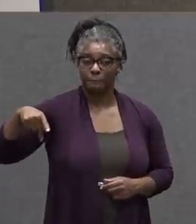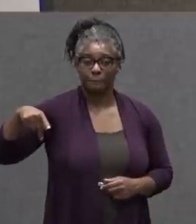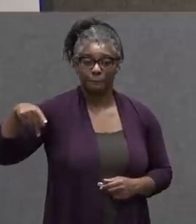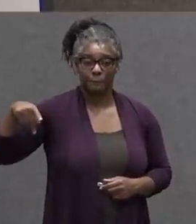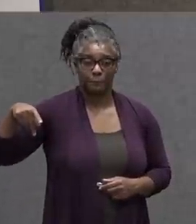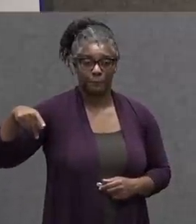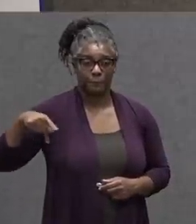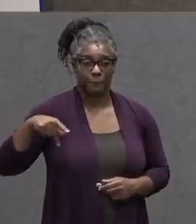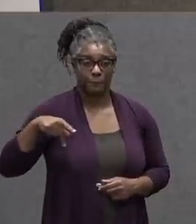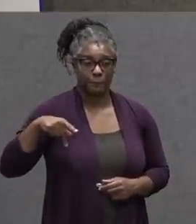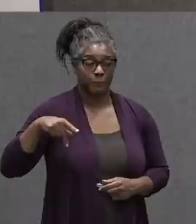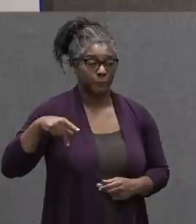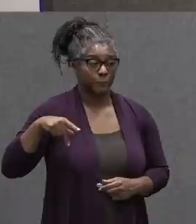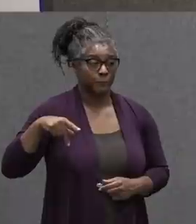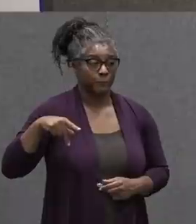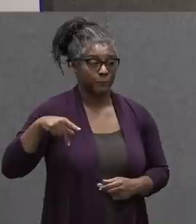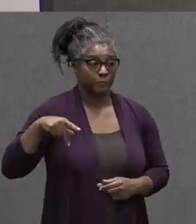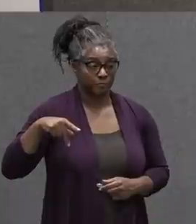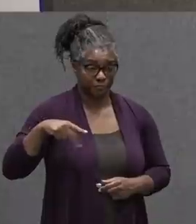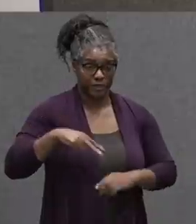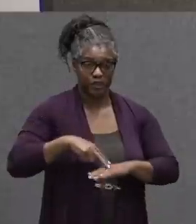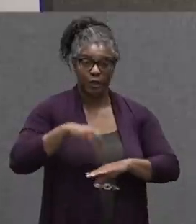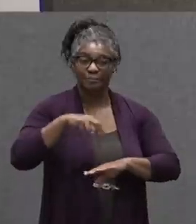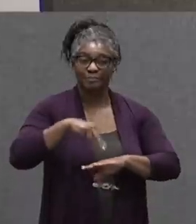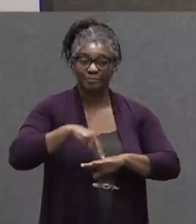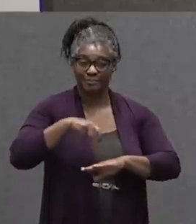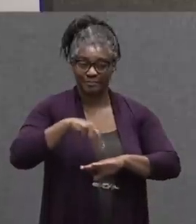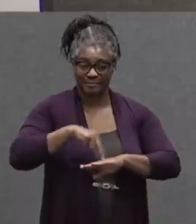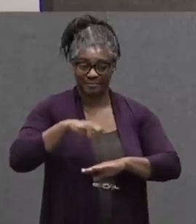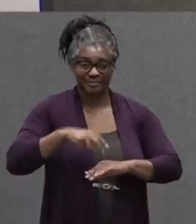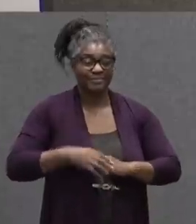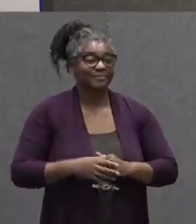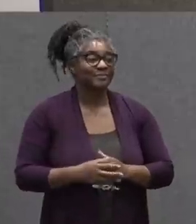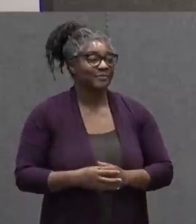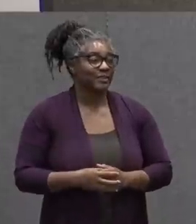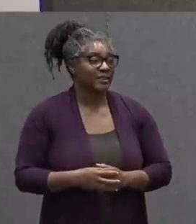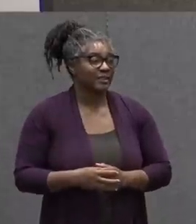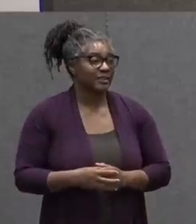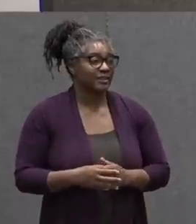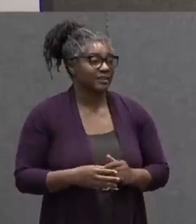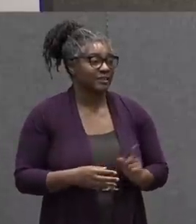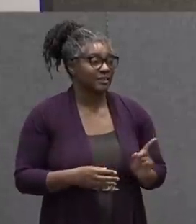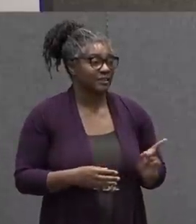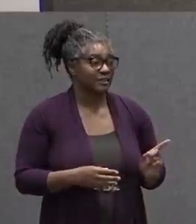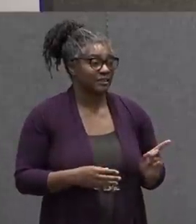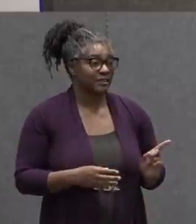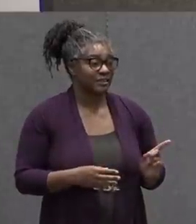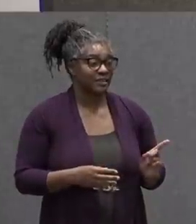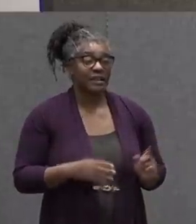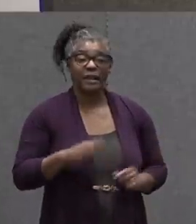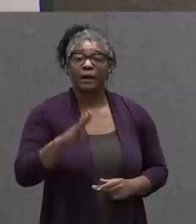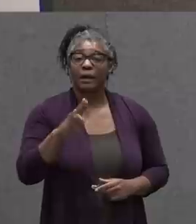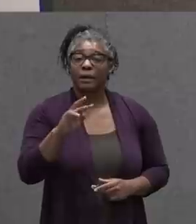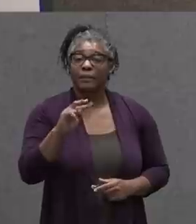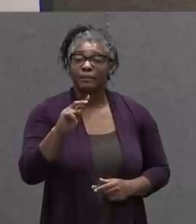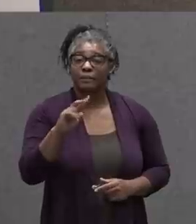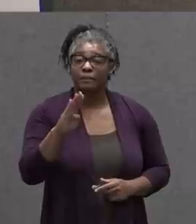Jump. Very good. So now you can see my blend is at the end of the